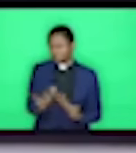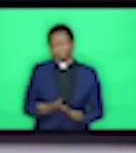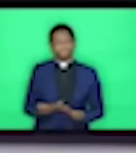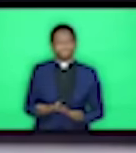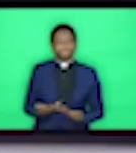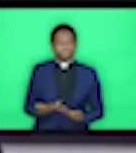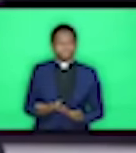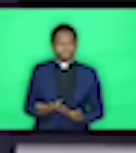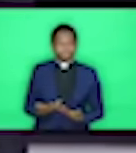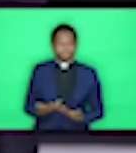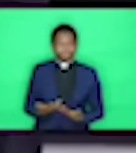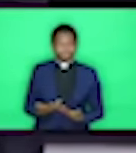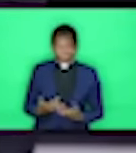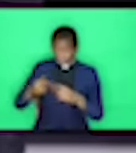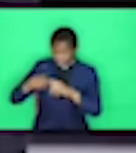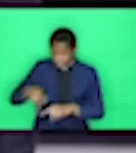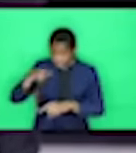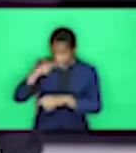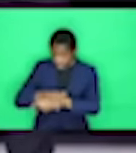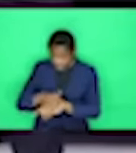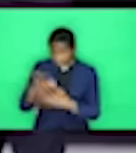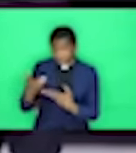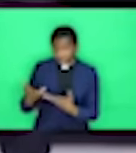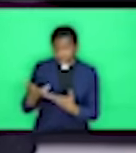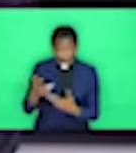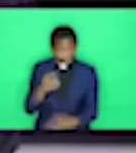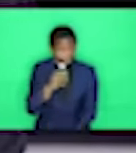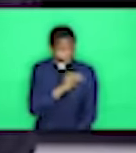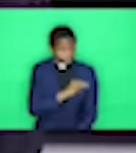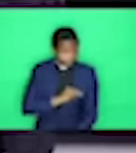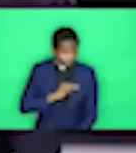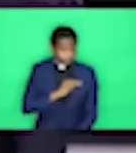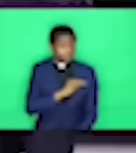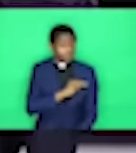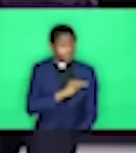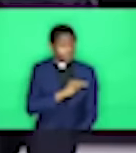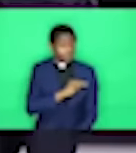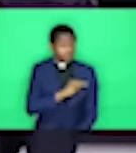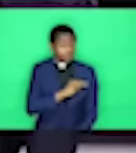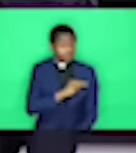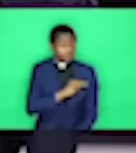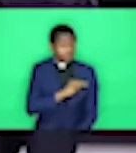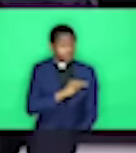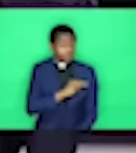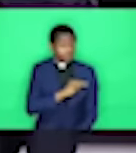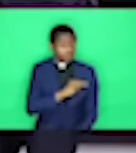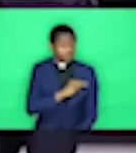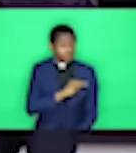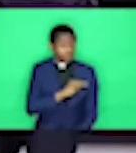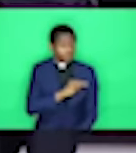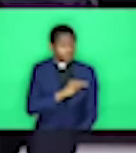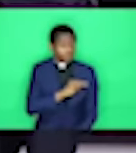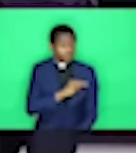It depends on the morals the citizens